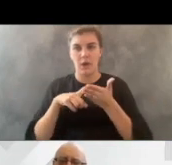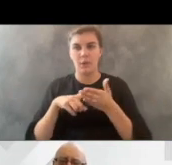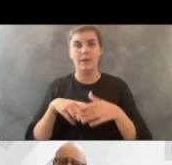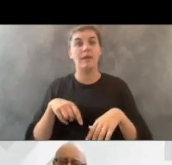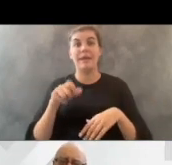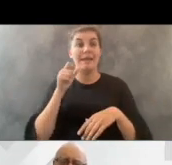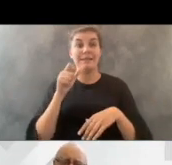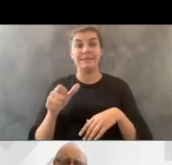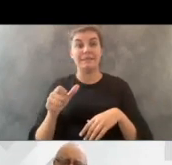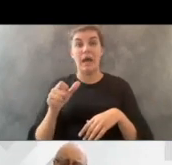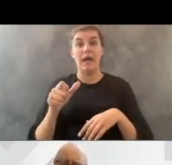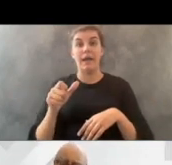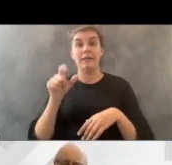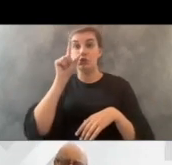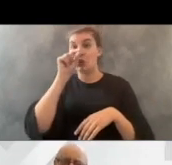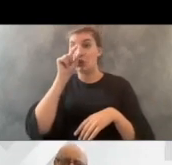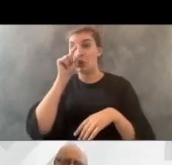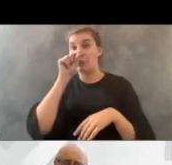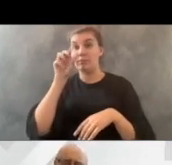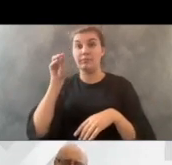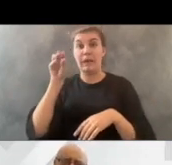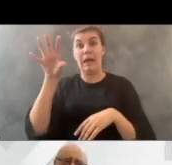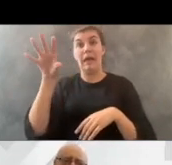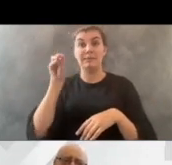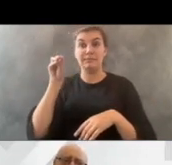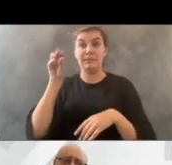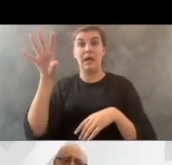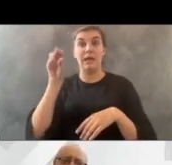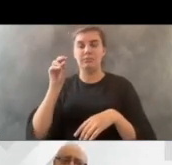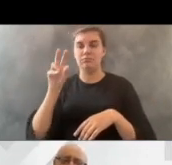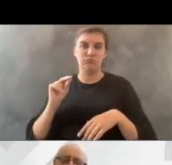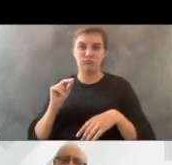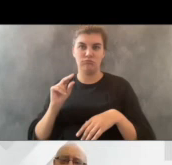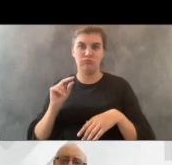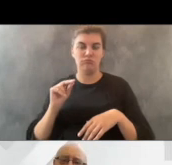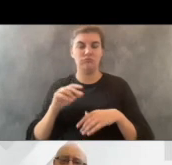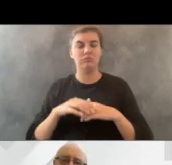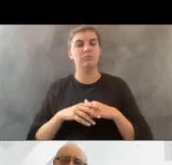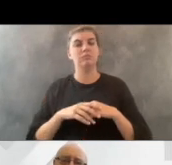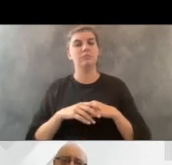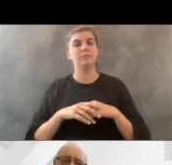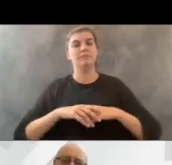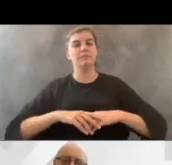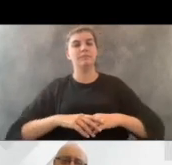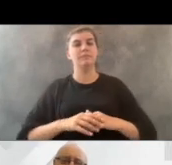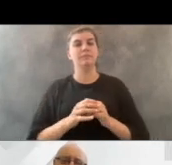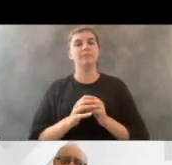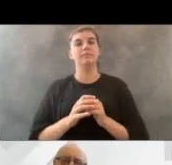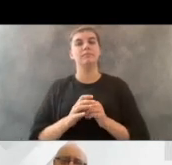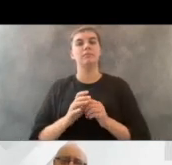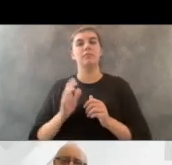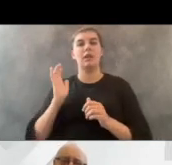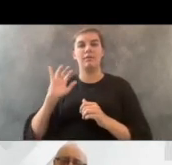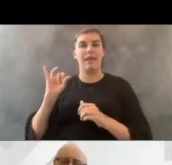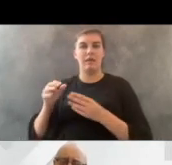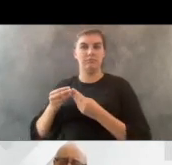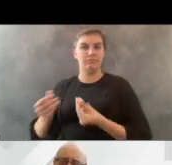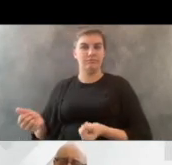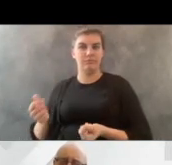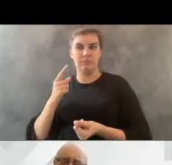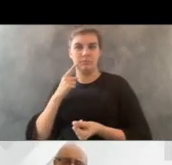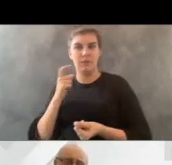indication from the same device is active, the locator tone must be silenced. So, and what that means is when the